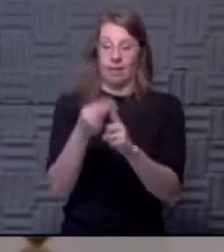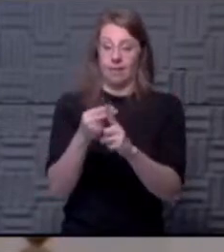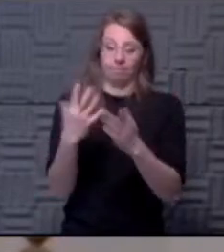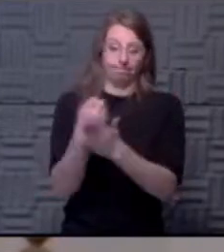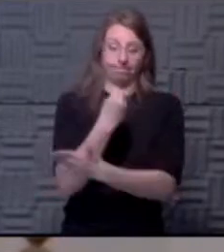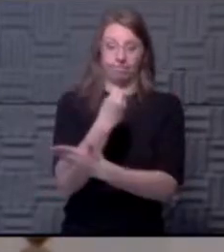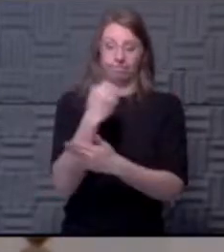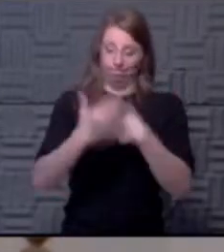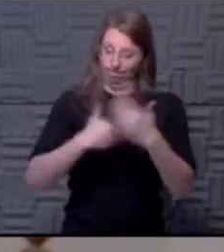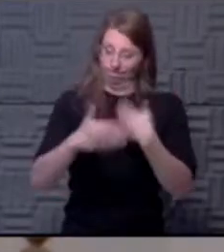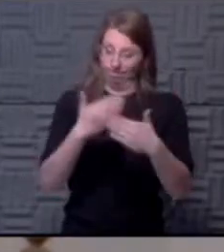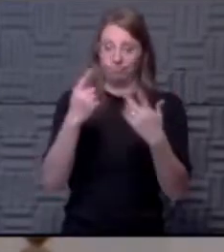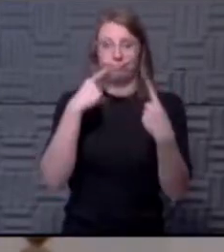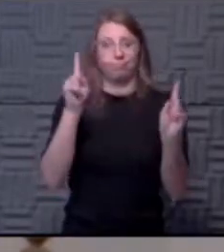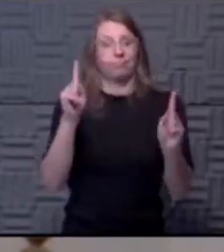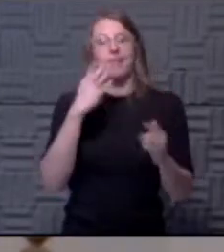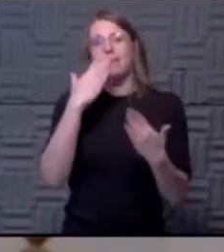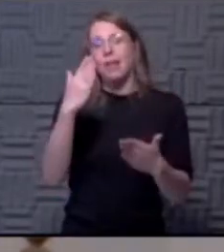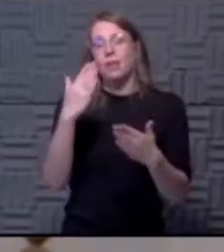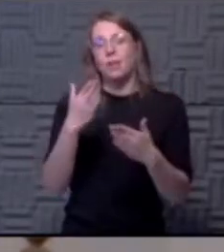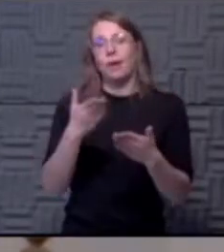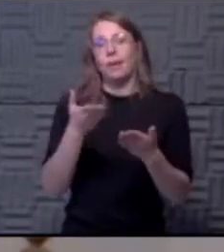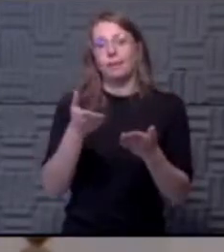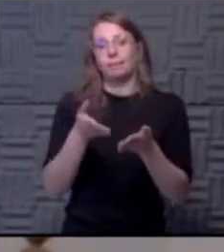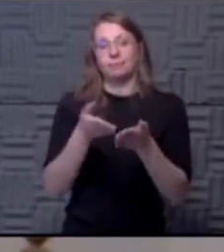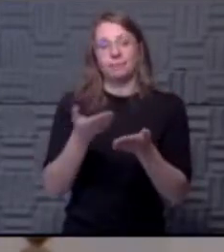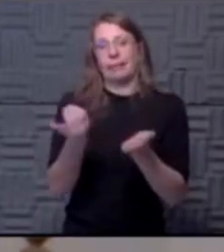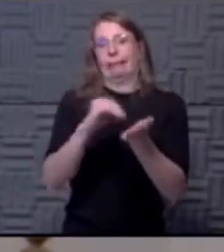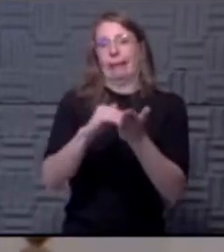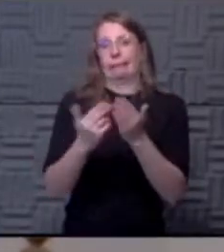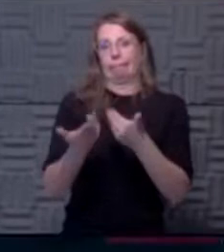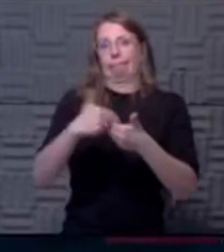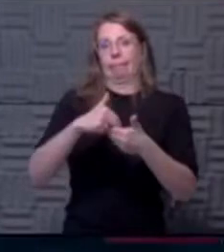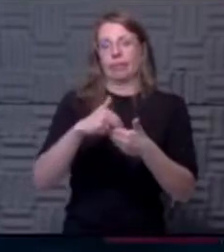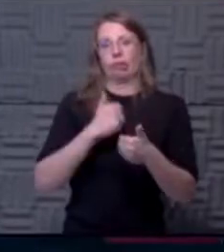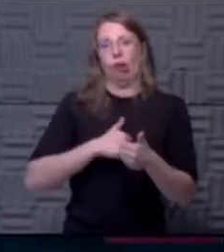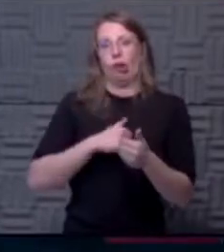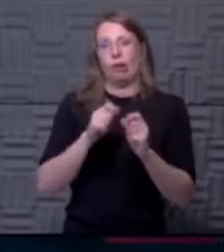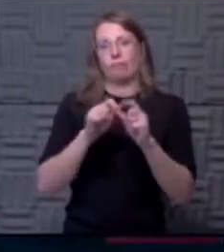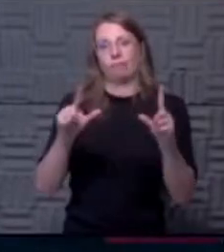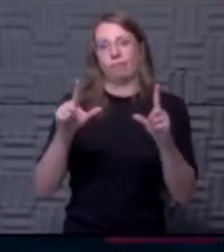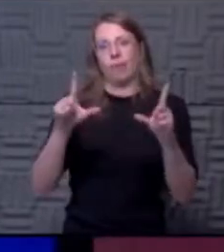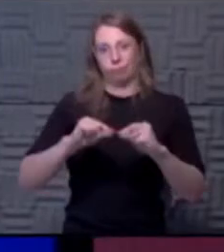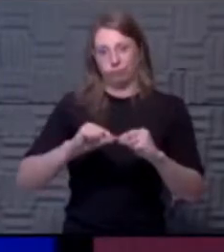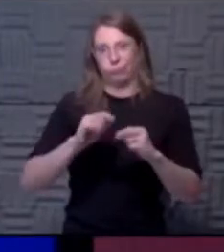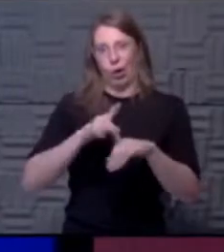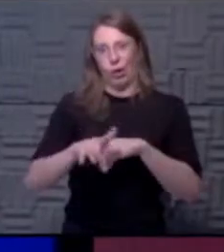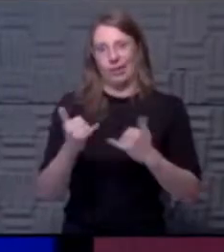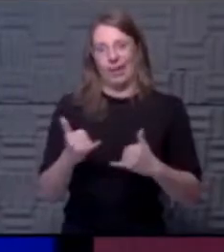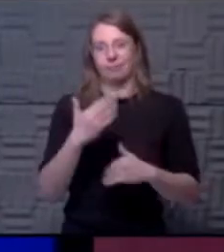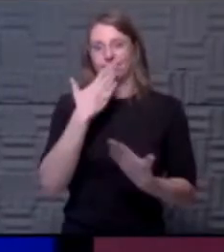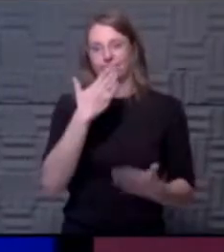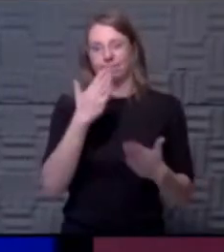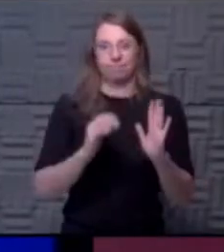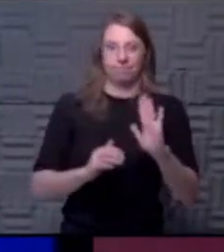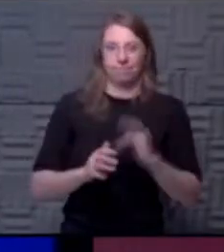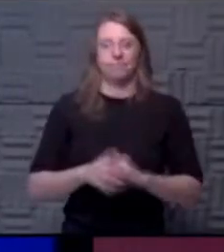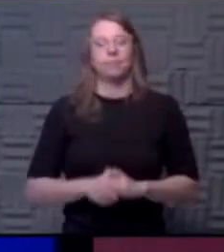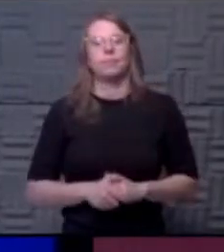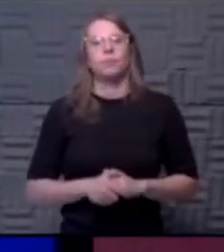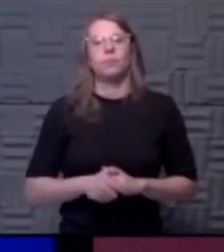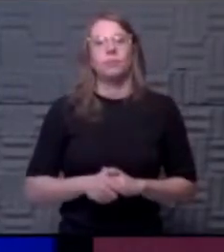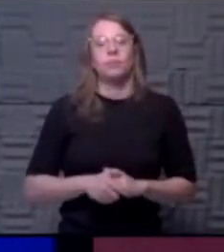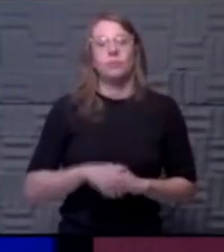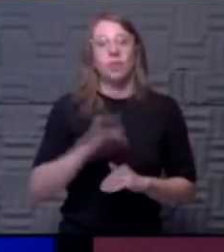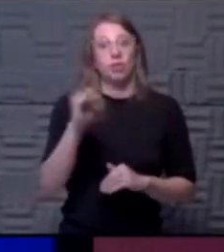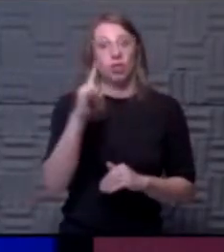and keep on trucking. So thanks again for the invitation. Sorry I have to sign off a little bit early today. Mm-hmm. Thanks so much, Lee. Thanks, Take Lee. Care. Okay, bye, guys. Jill, you want to